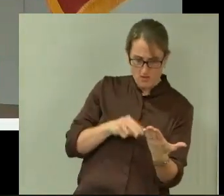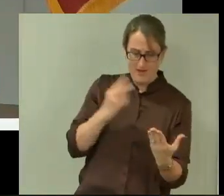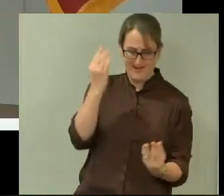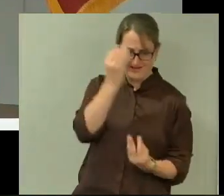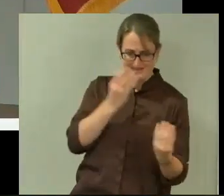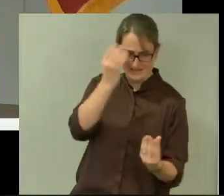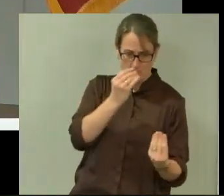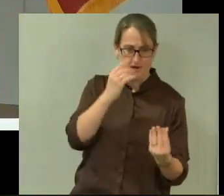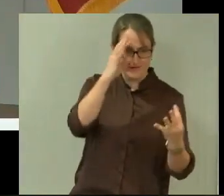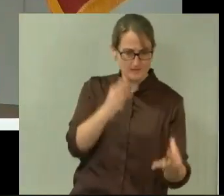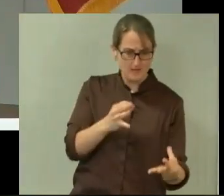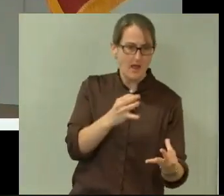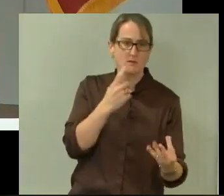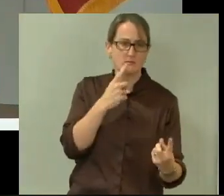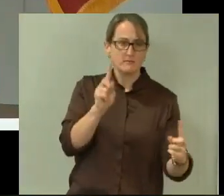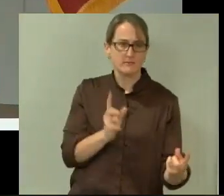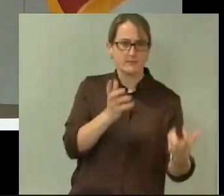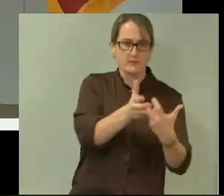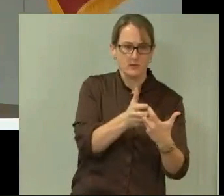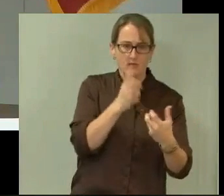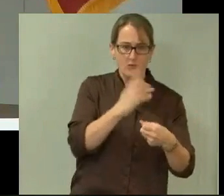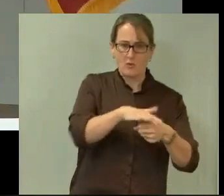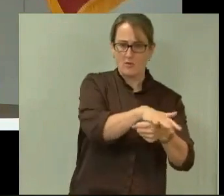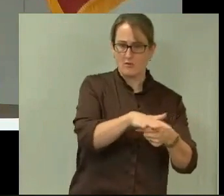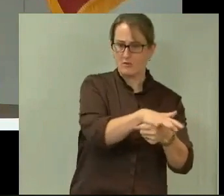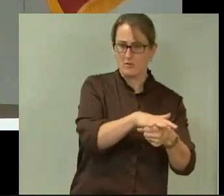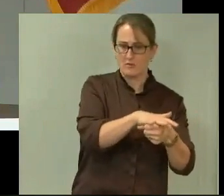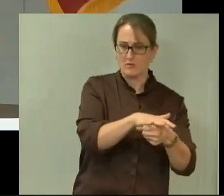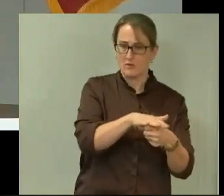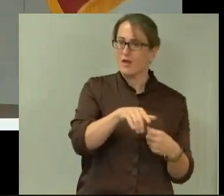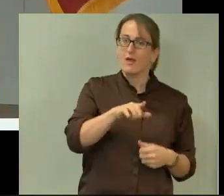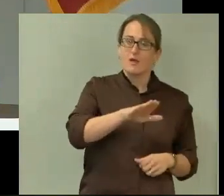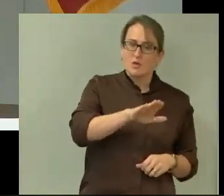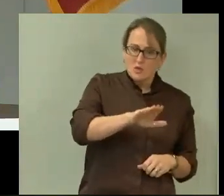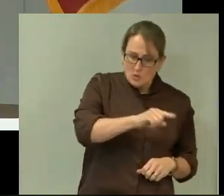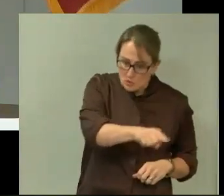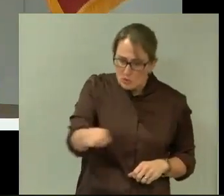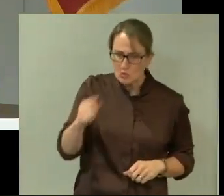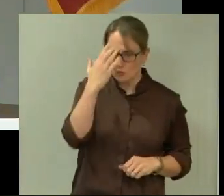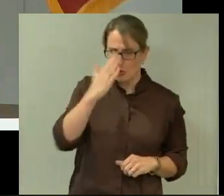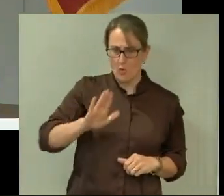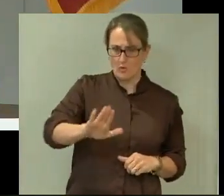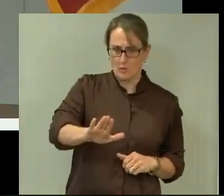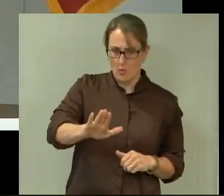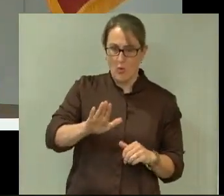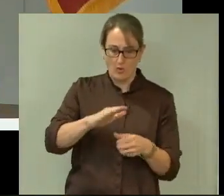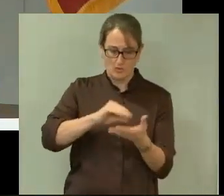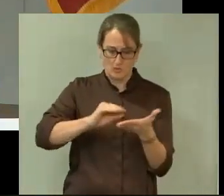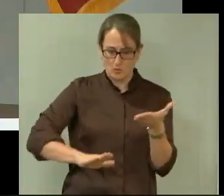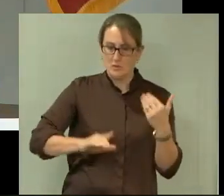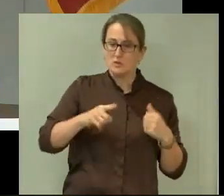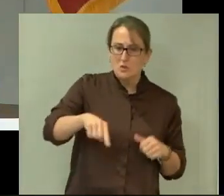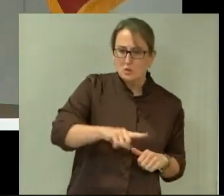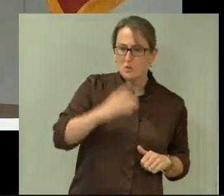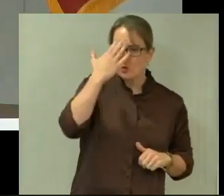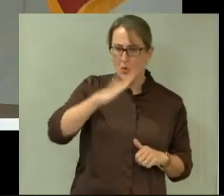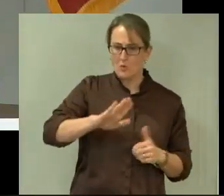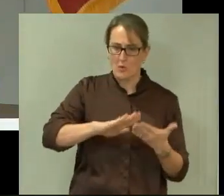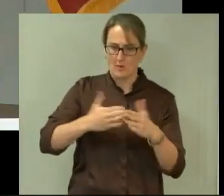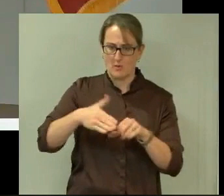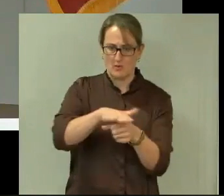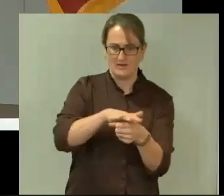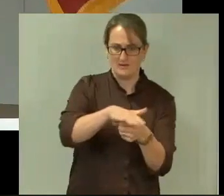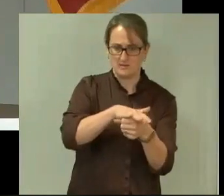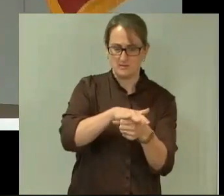schools, how they work, you know your local reality, you know your students, and you need to then implement those in a way that